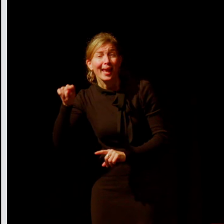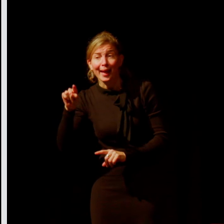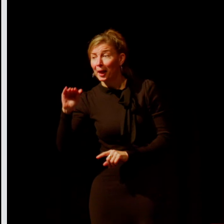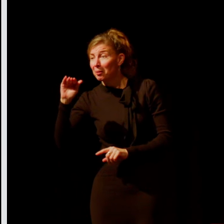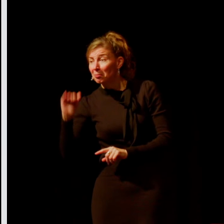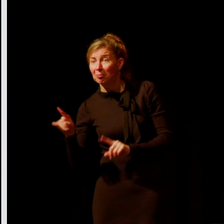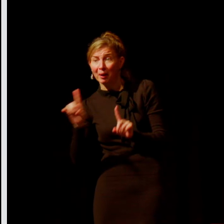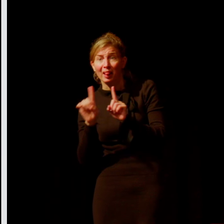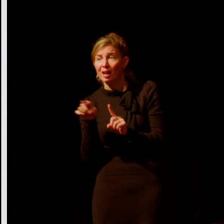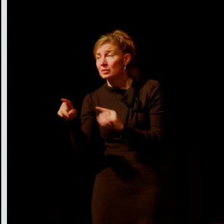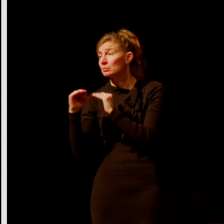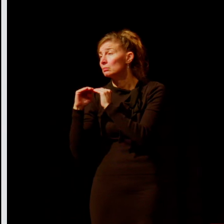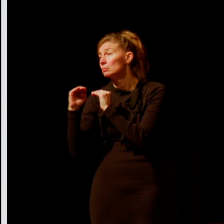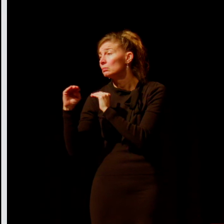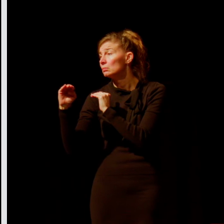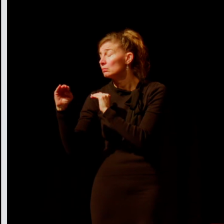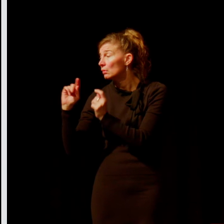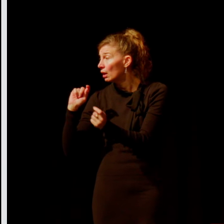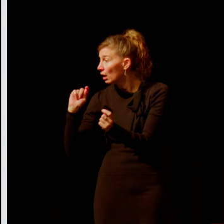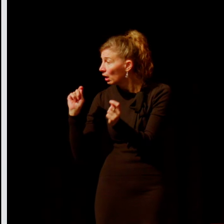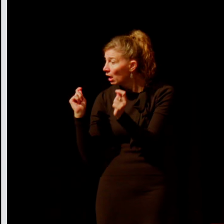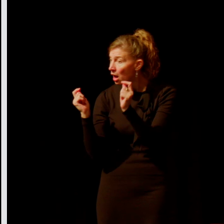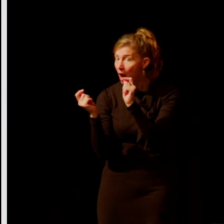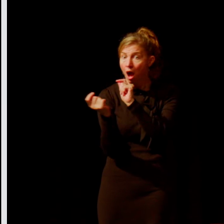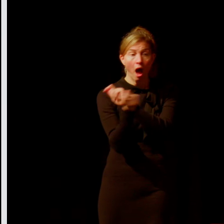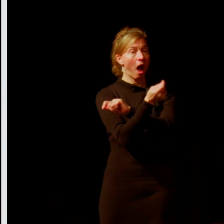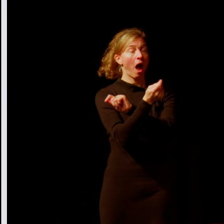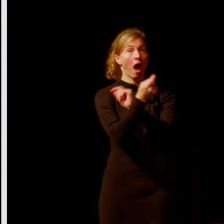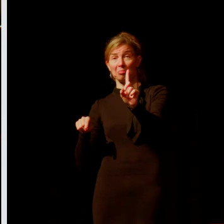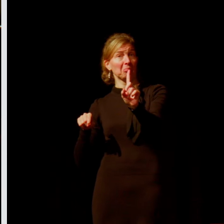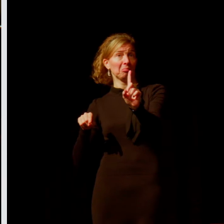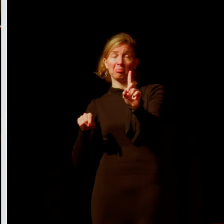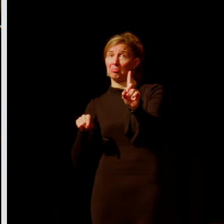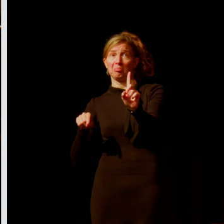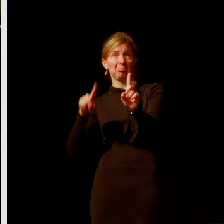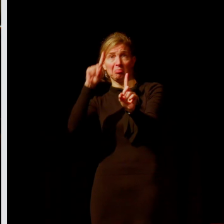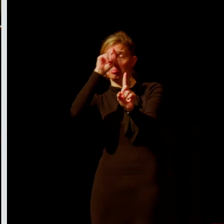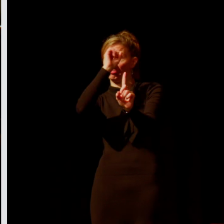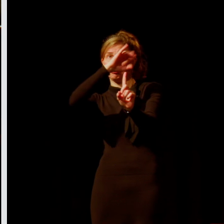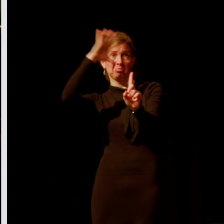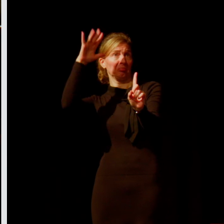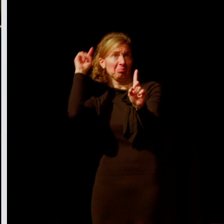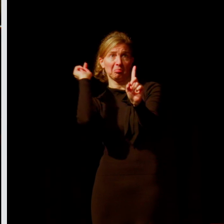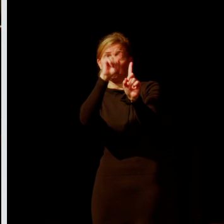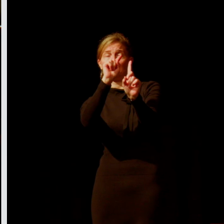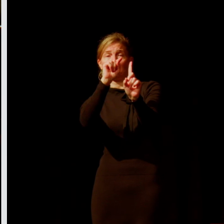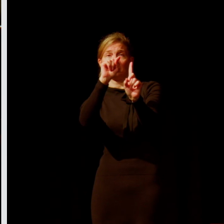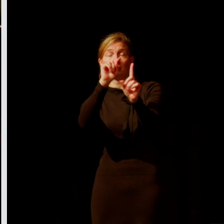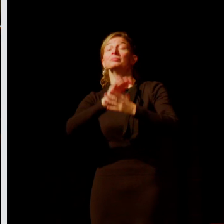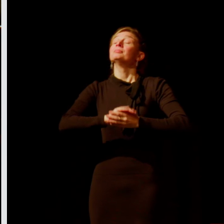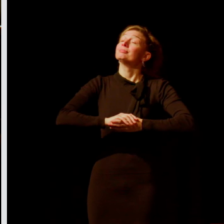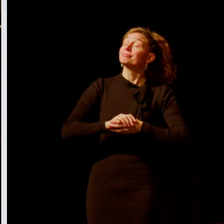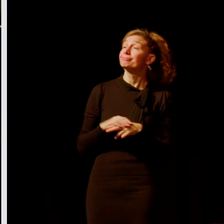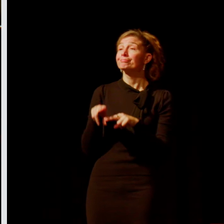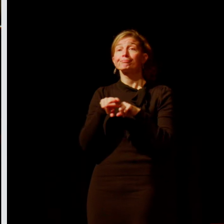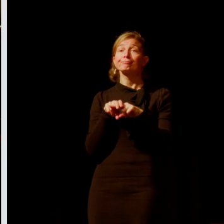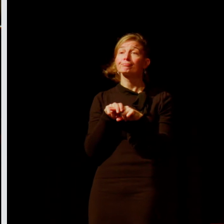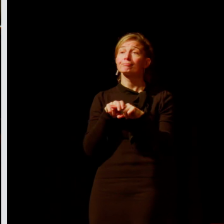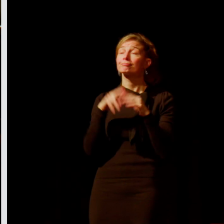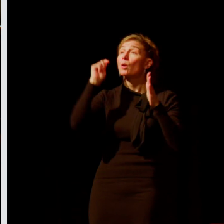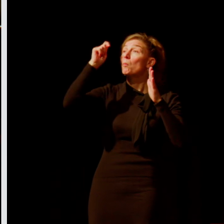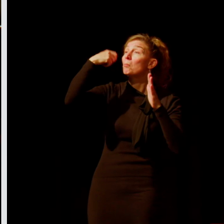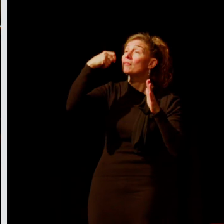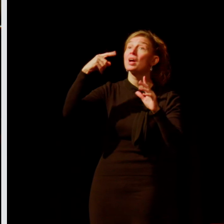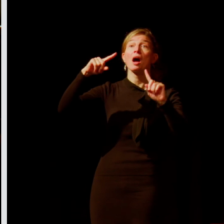alive, that girl could not have imagined. And then the movie starts. But let me tell